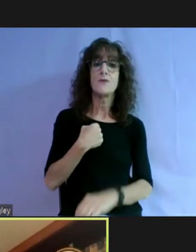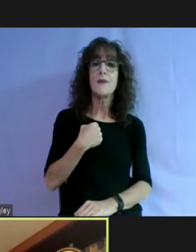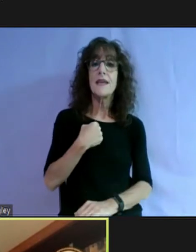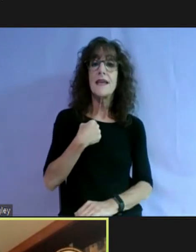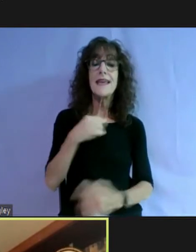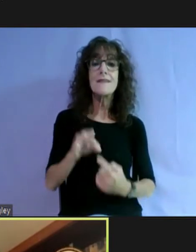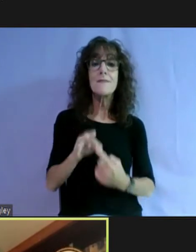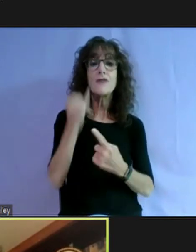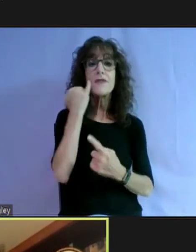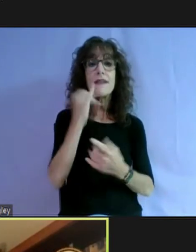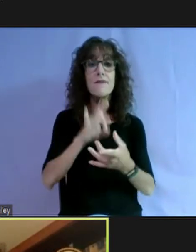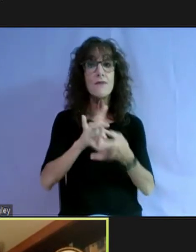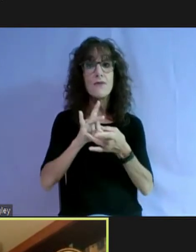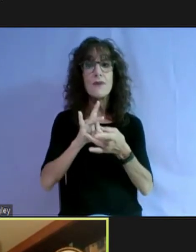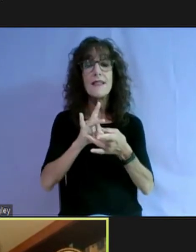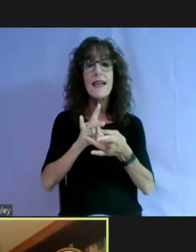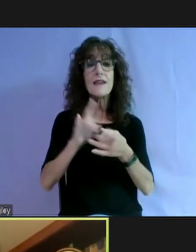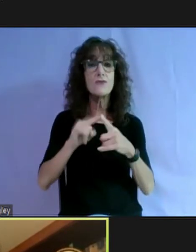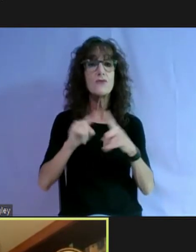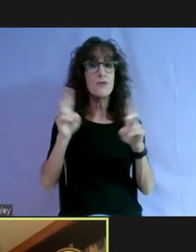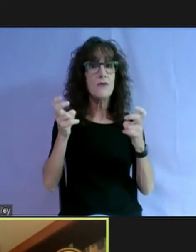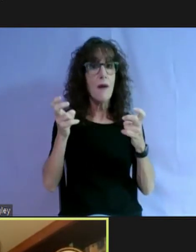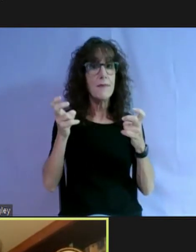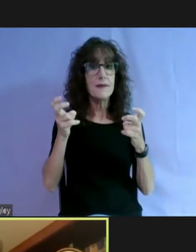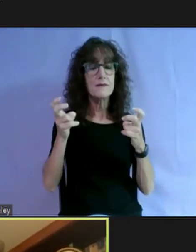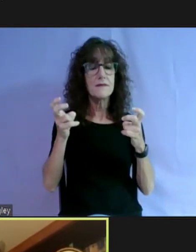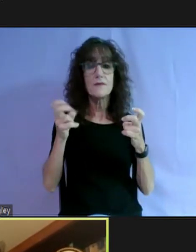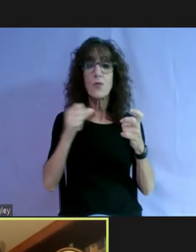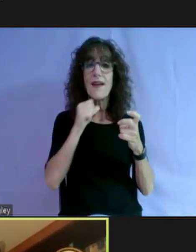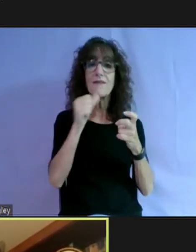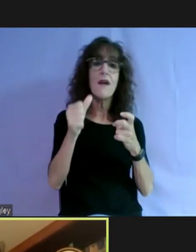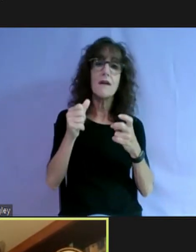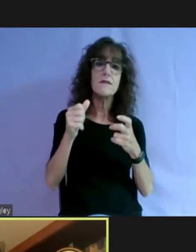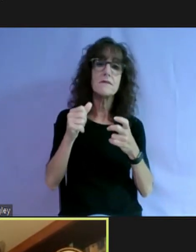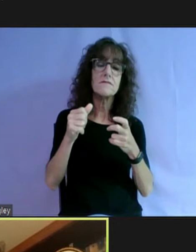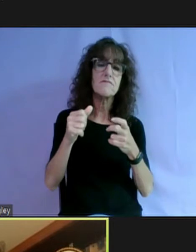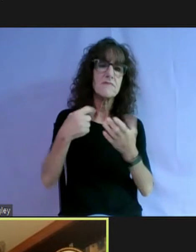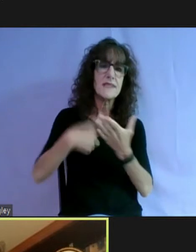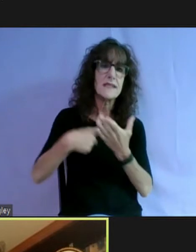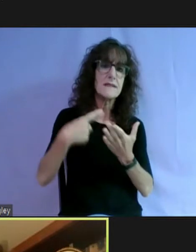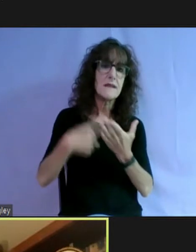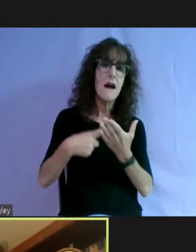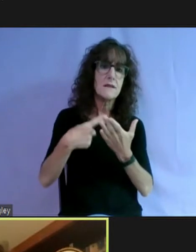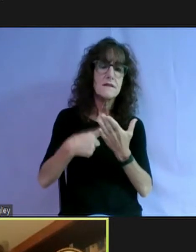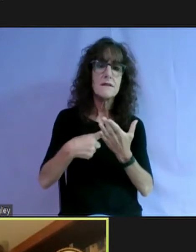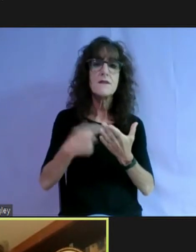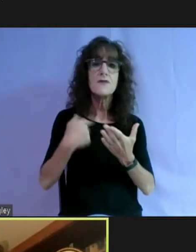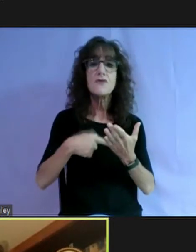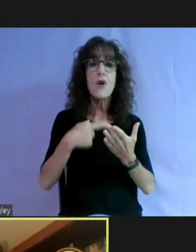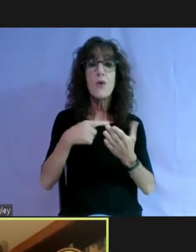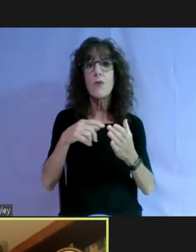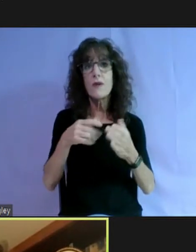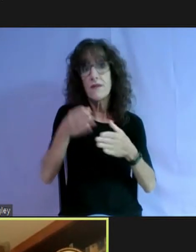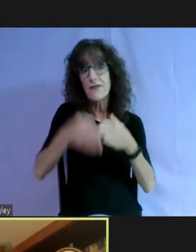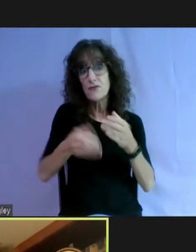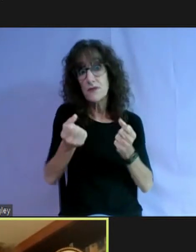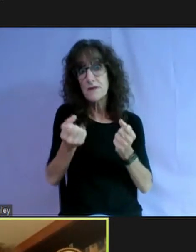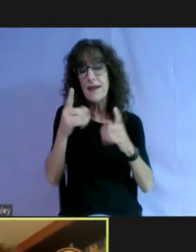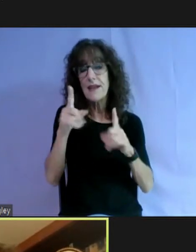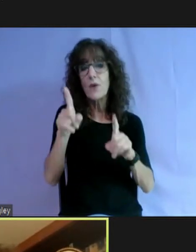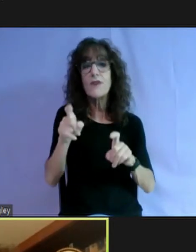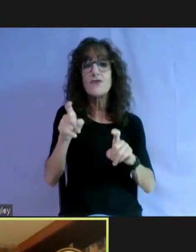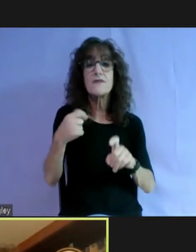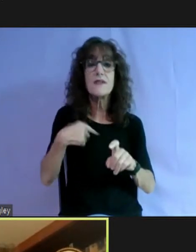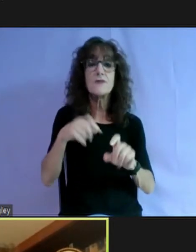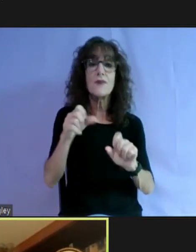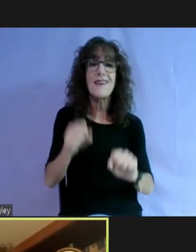if they're questions that are on topics that haven't quite been asked the way. So we'll get through as many of those as we can. We